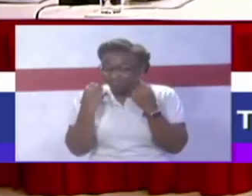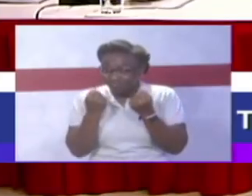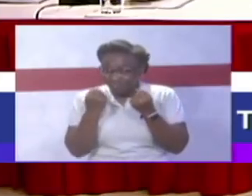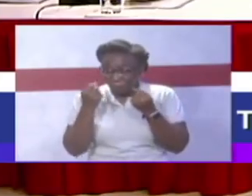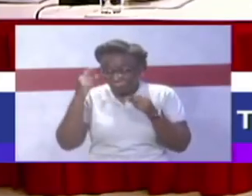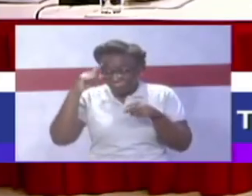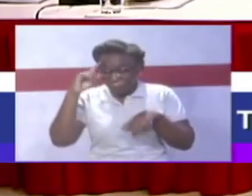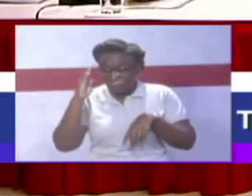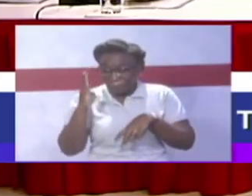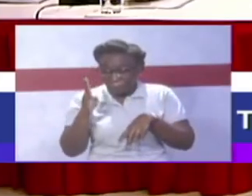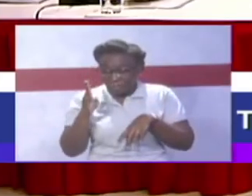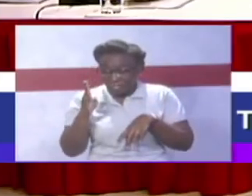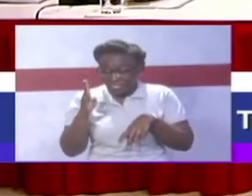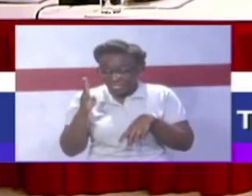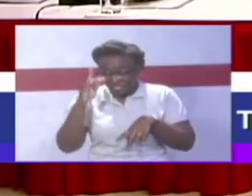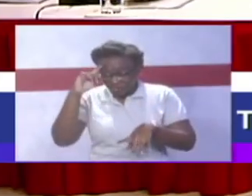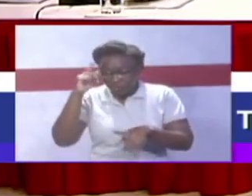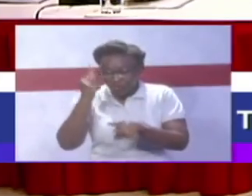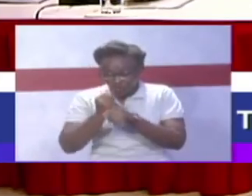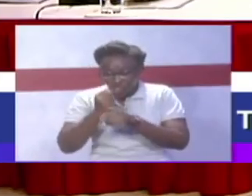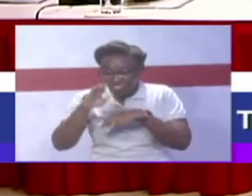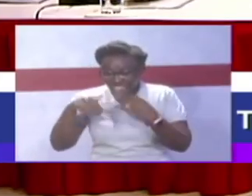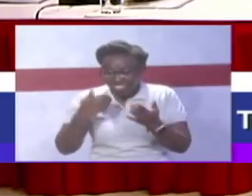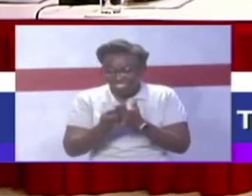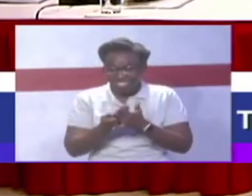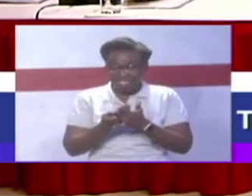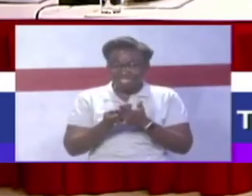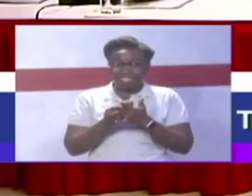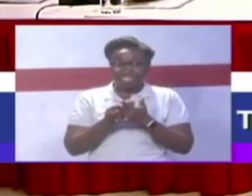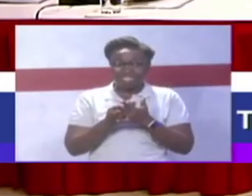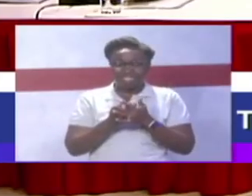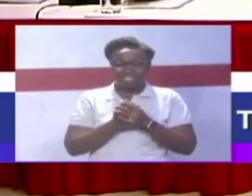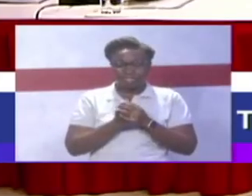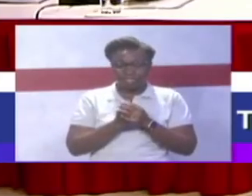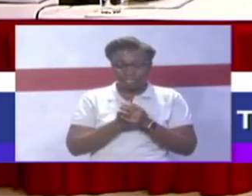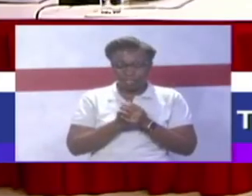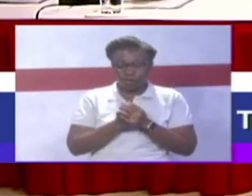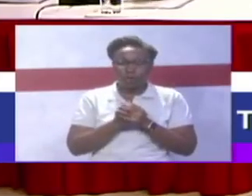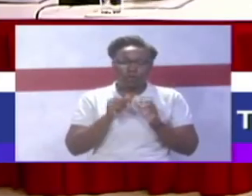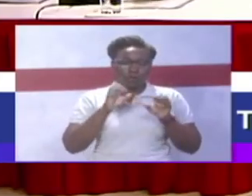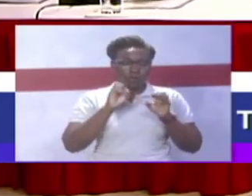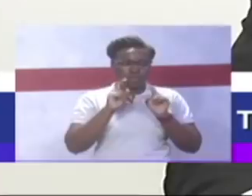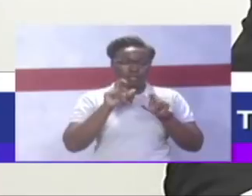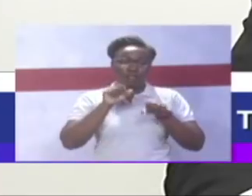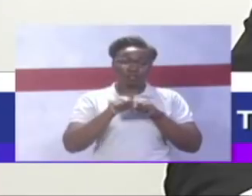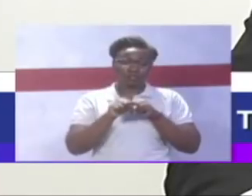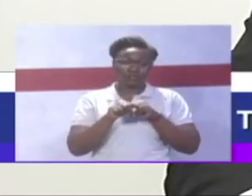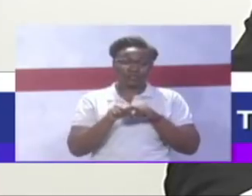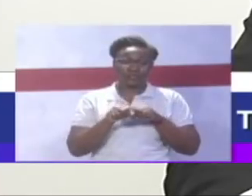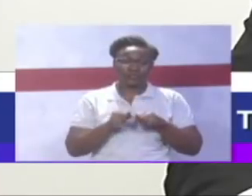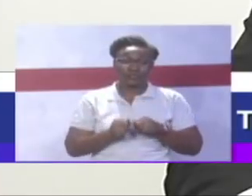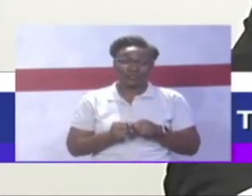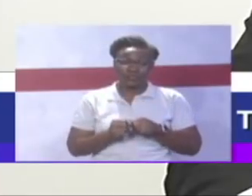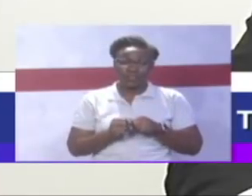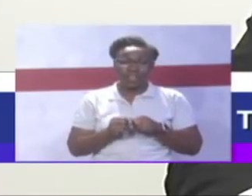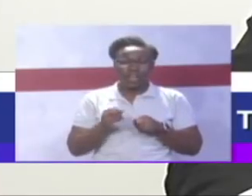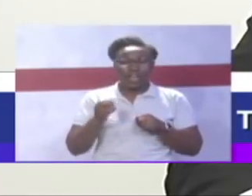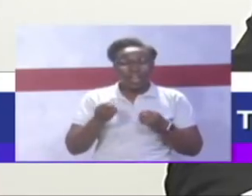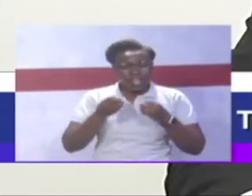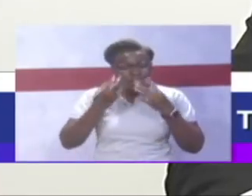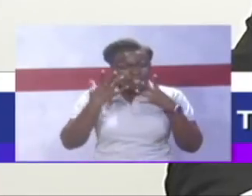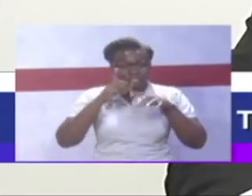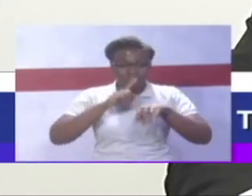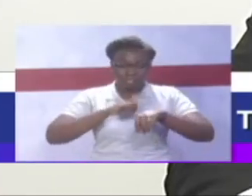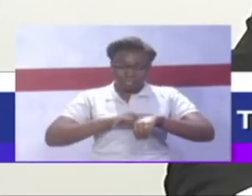working against the Delta variant? Thank you. Okay, sure. So again, a lot of times, in terms of a disease being